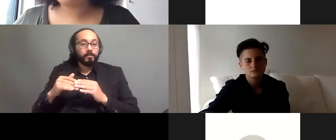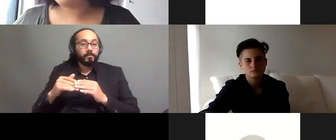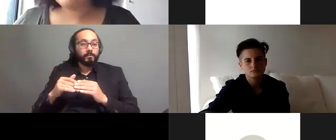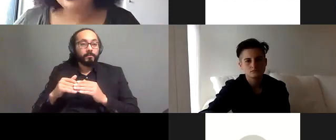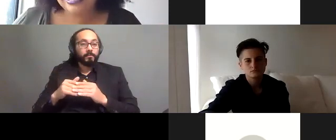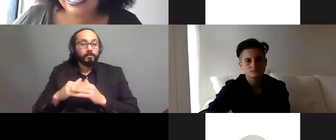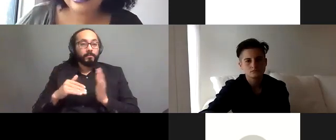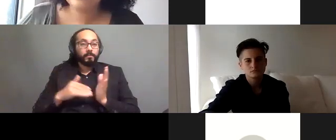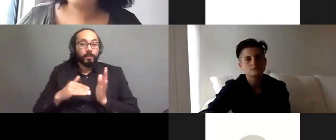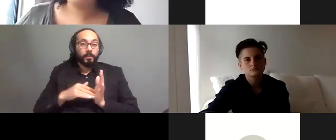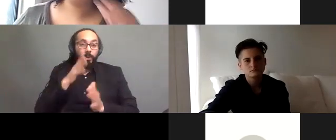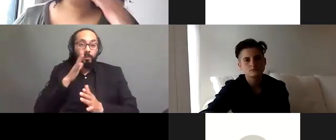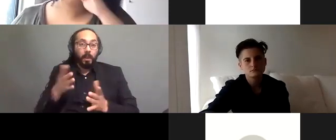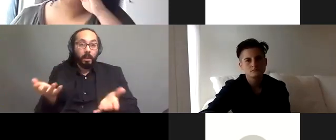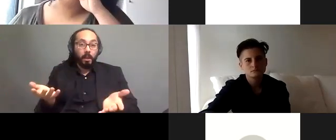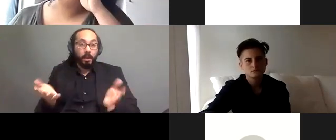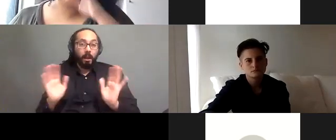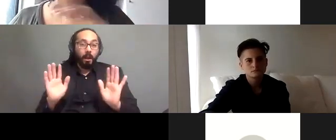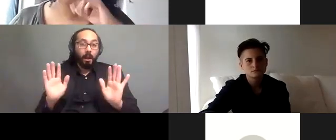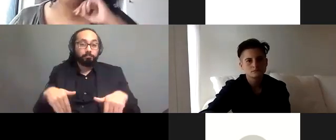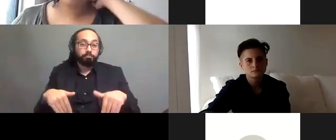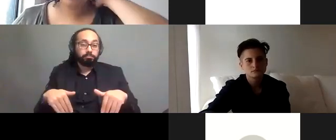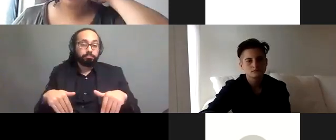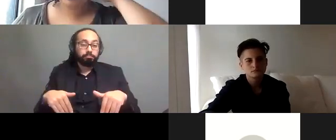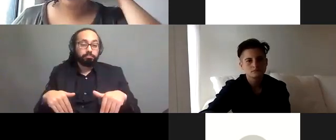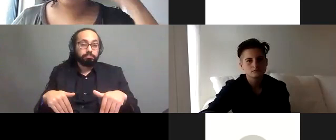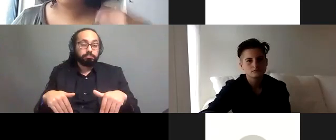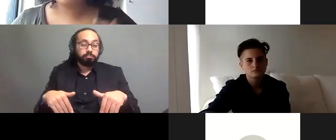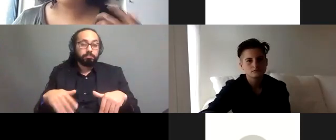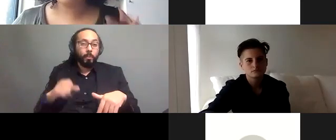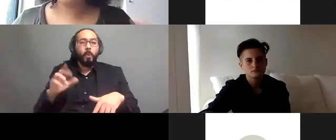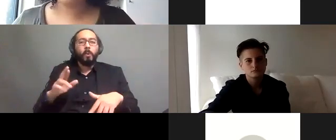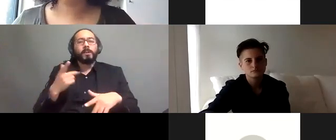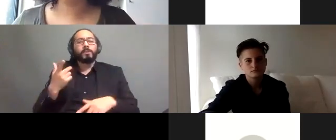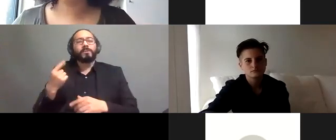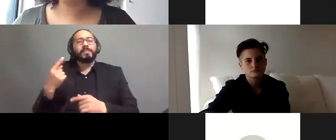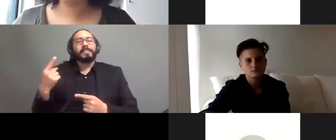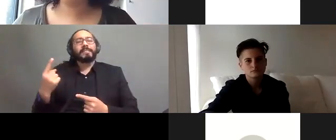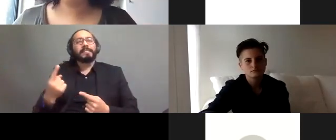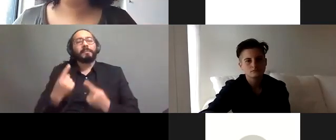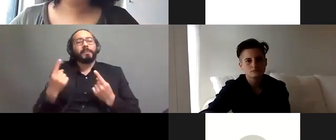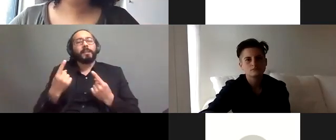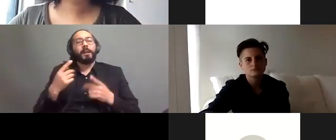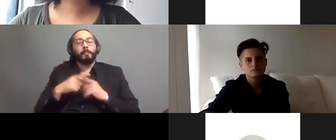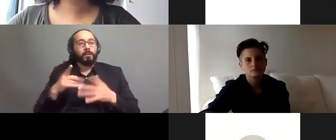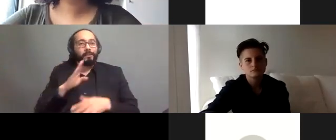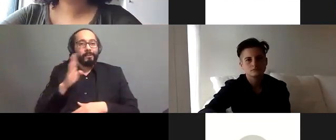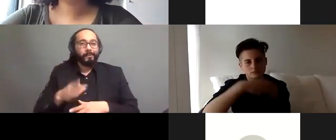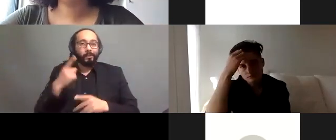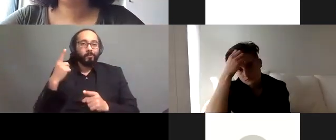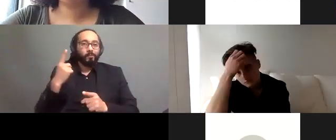do nothing or do something, but like it was never the right choice.